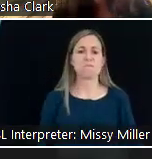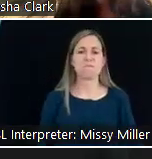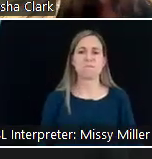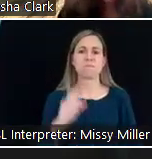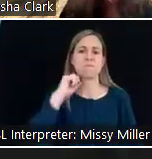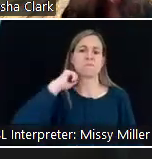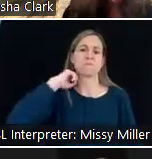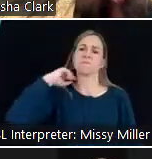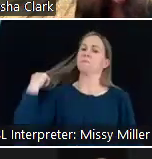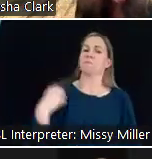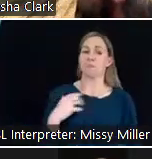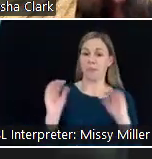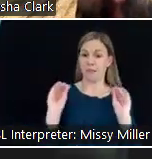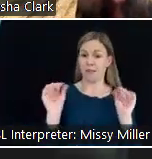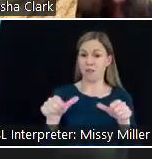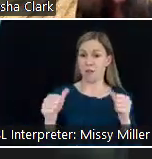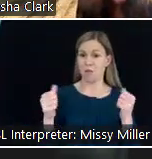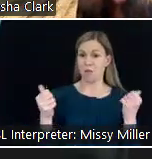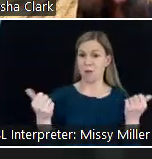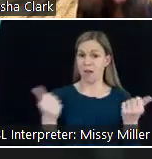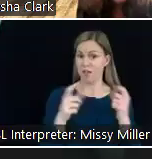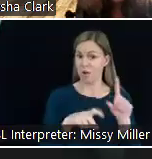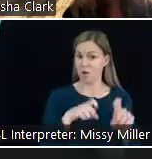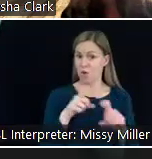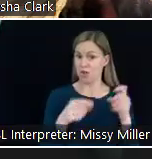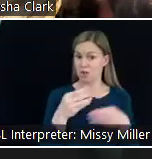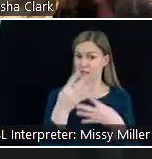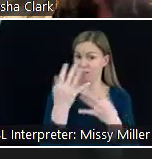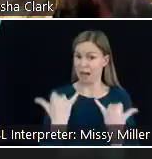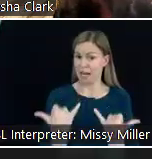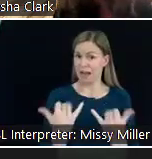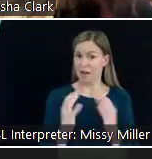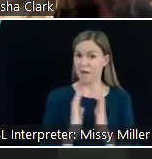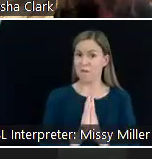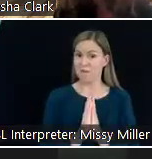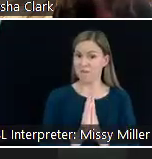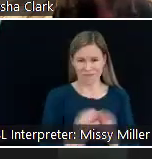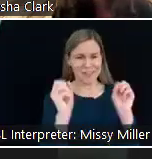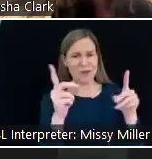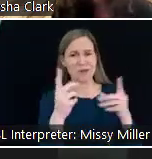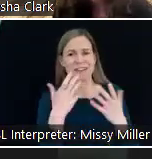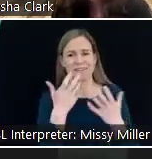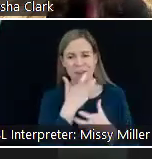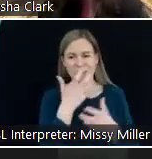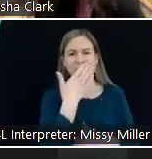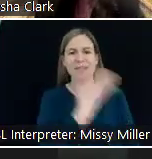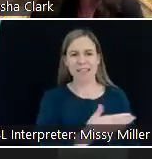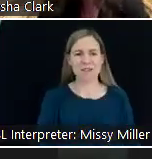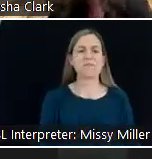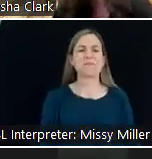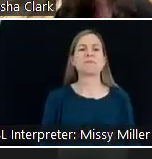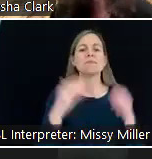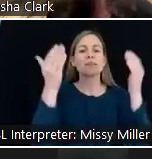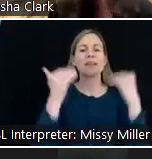We do not have any other questions at the moment. Okay, great. Thank you. So next,